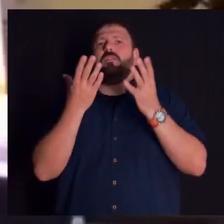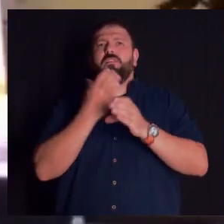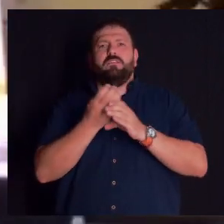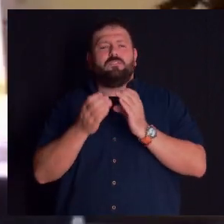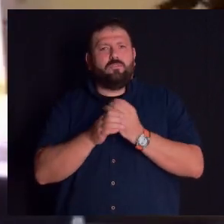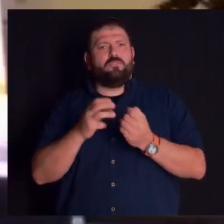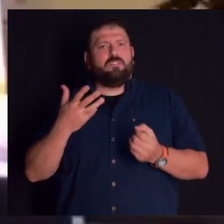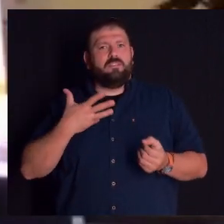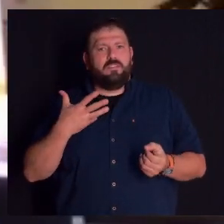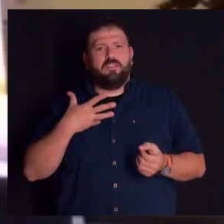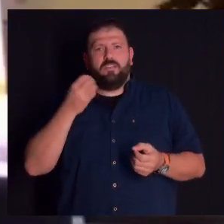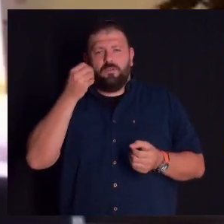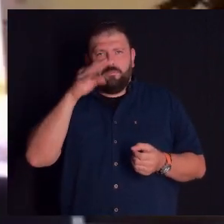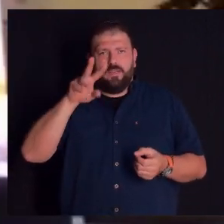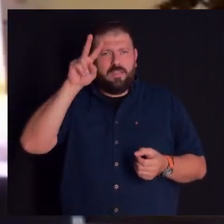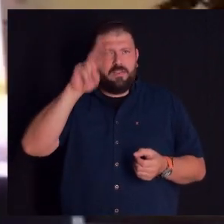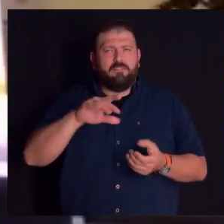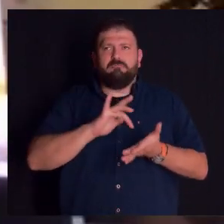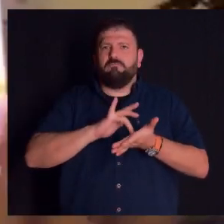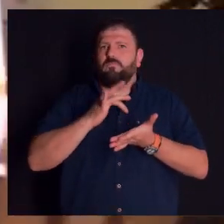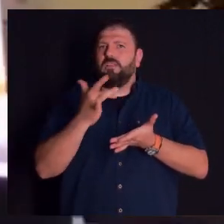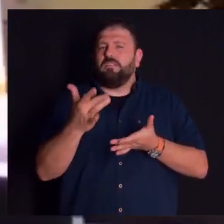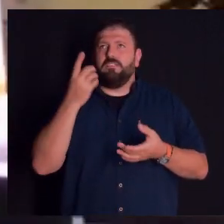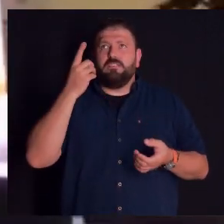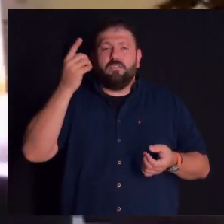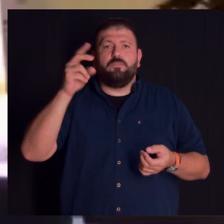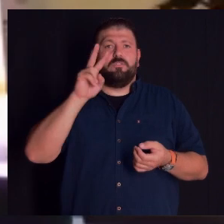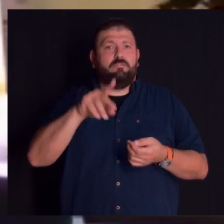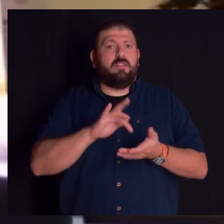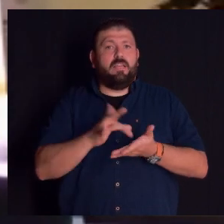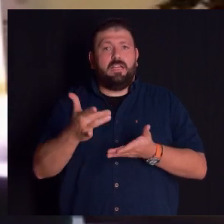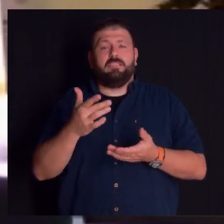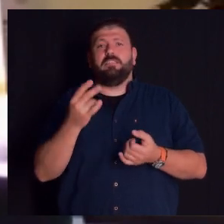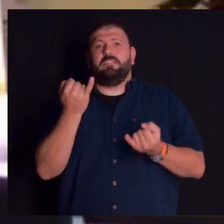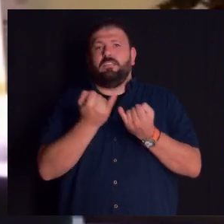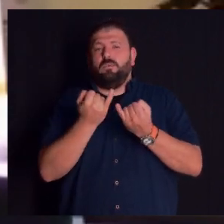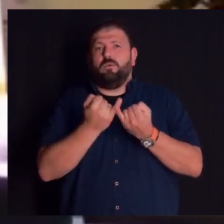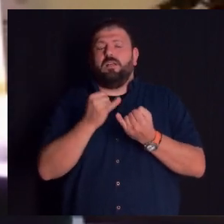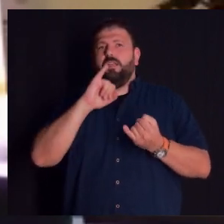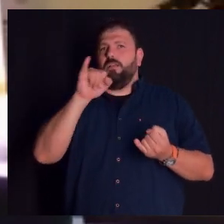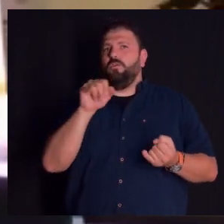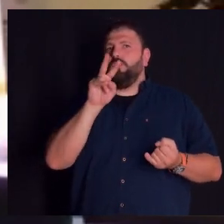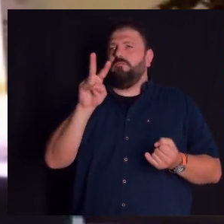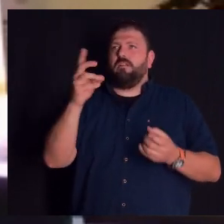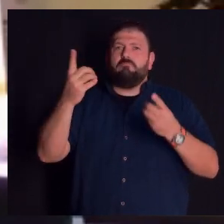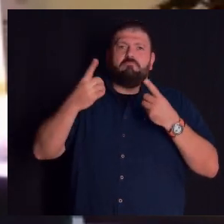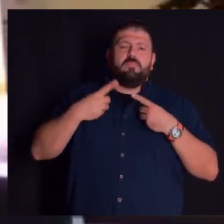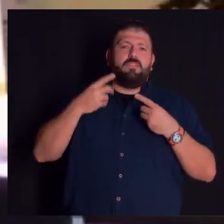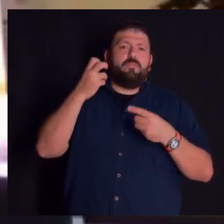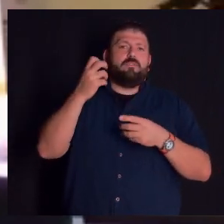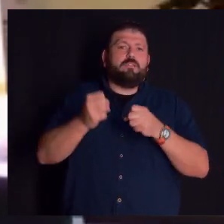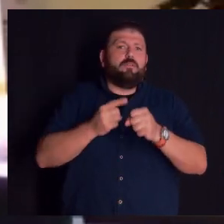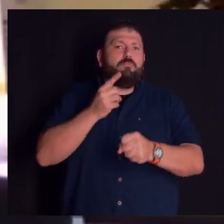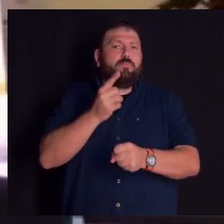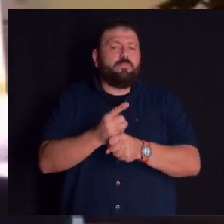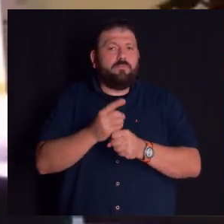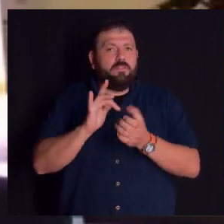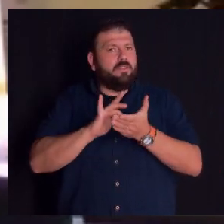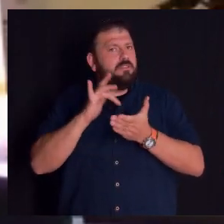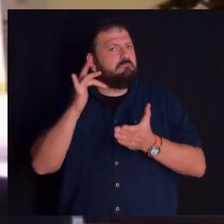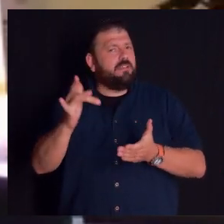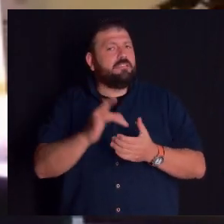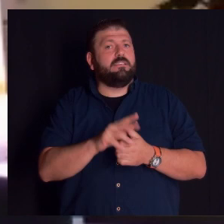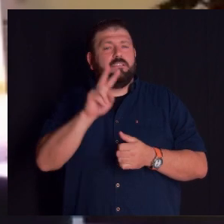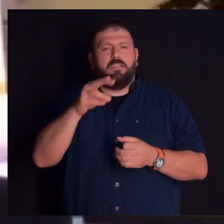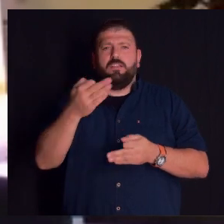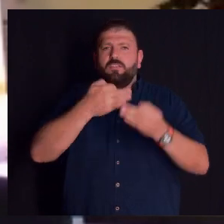world viví. and a lot Muy, of muy things agradecido more. con So Dios. I'm very Gracias thankful al to señor God Vergara que me dio esta and Mr. oportunidad Begara because y a he todos los gave que, us que this están